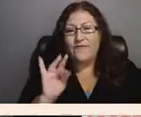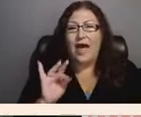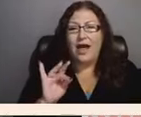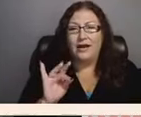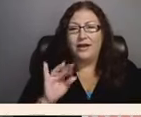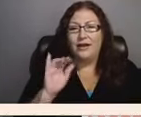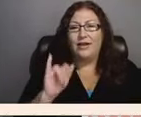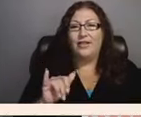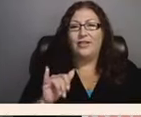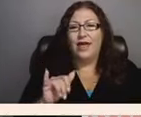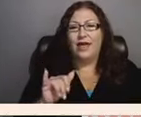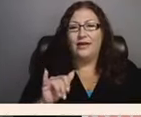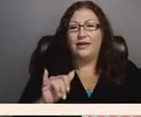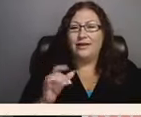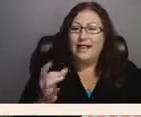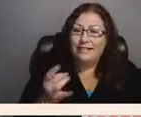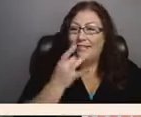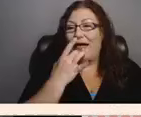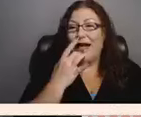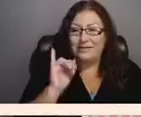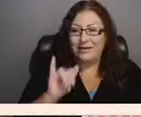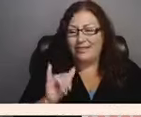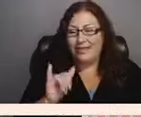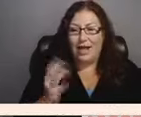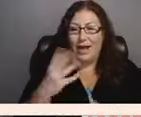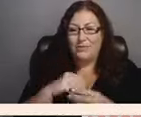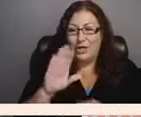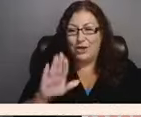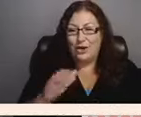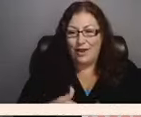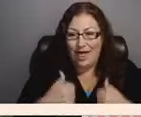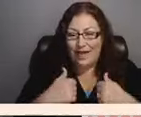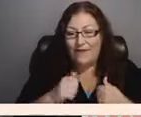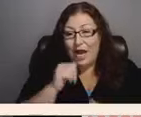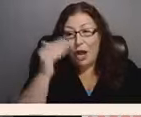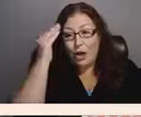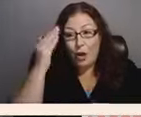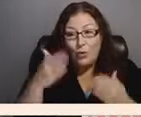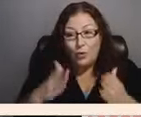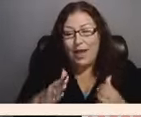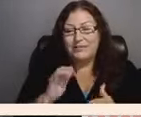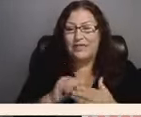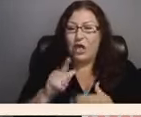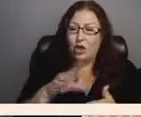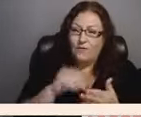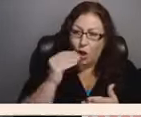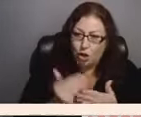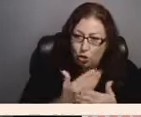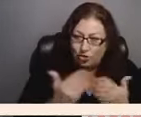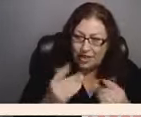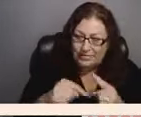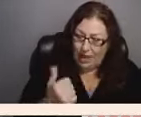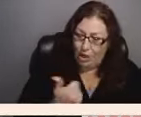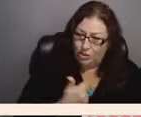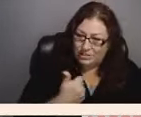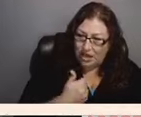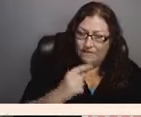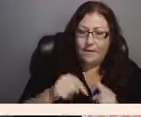of light that's come to you in unknown ways. You've learned new things about yourself, about your